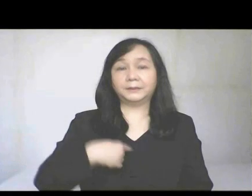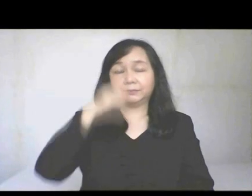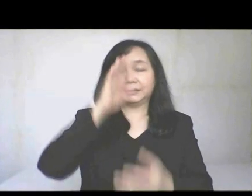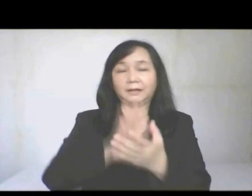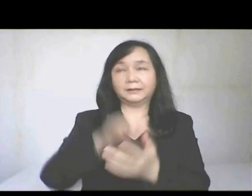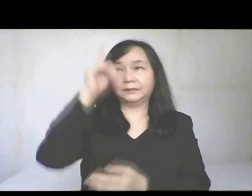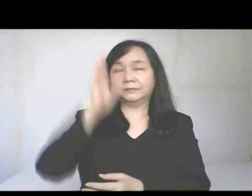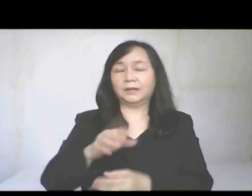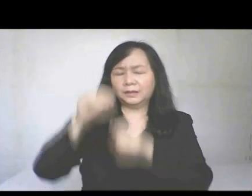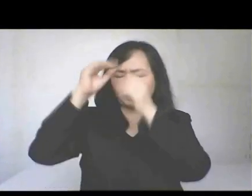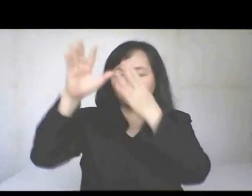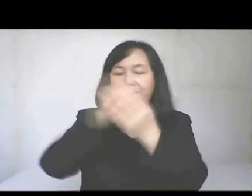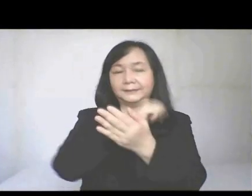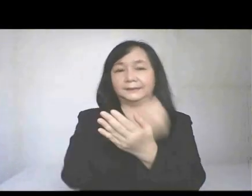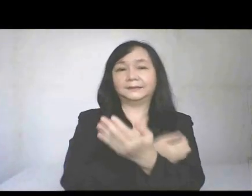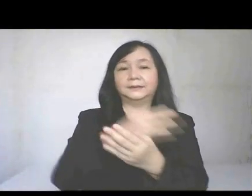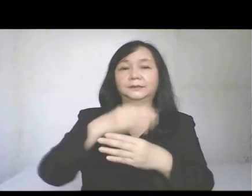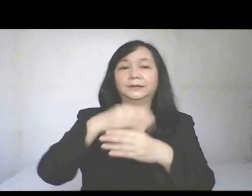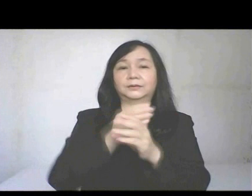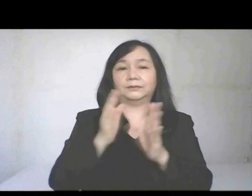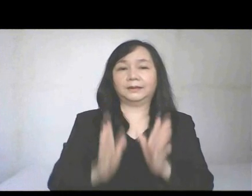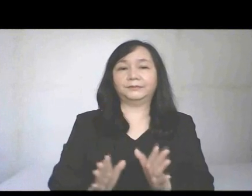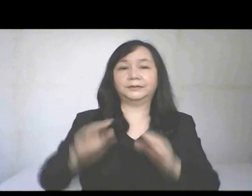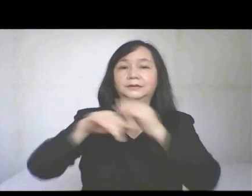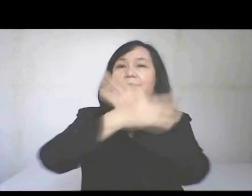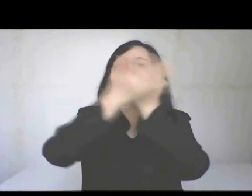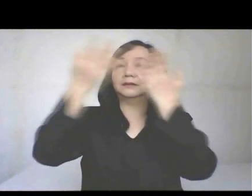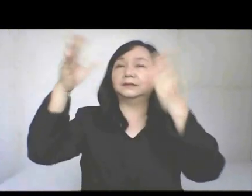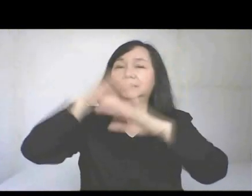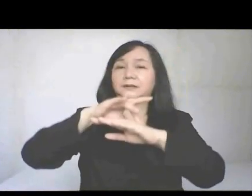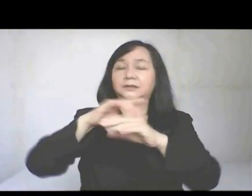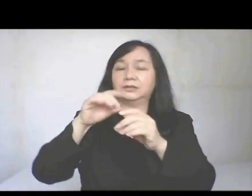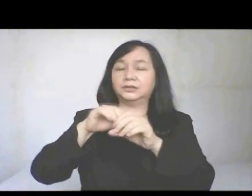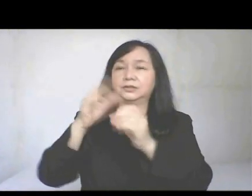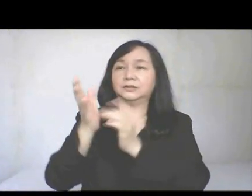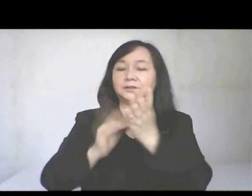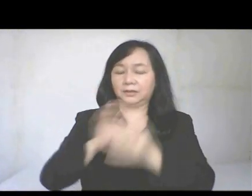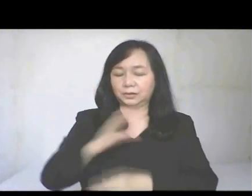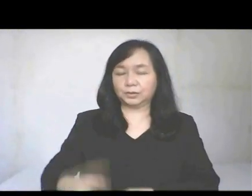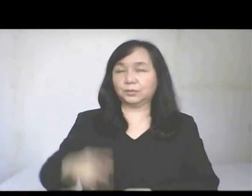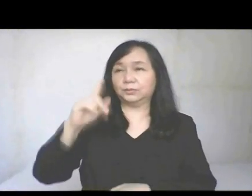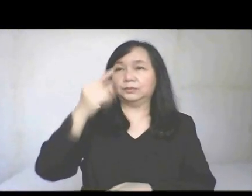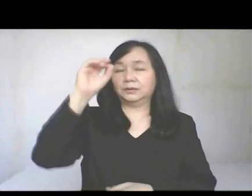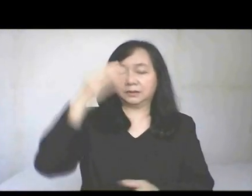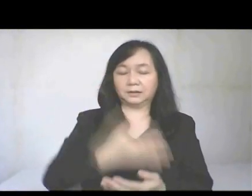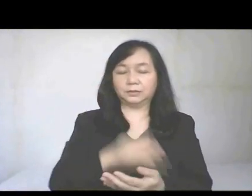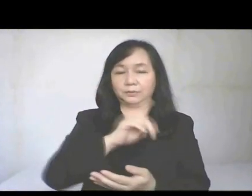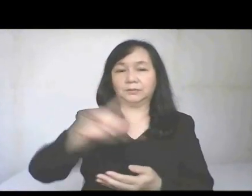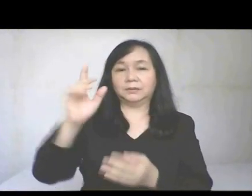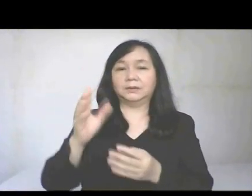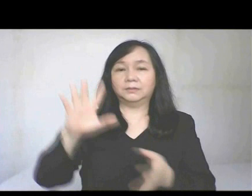I believe in God, the Father Almighty, Creator of heaven and earth, and in Jesus Christ, His only Son,